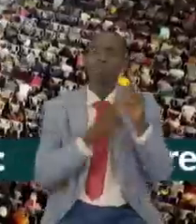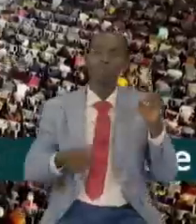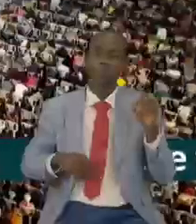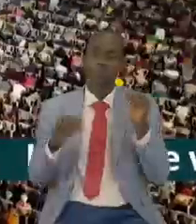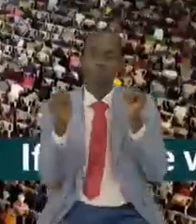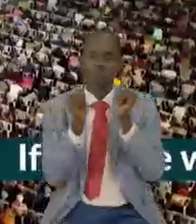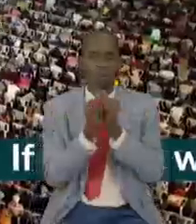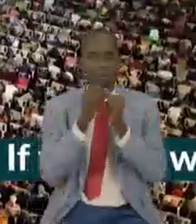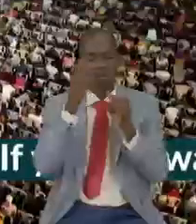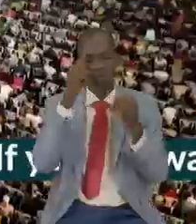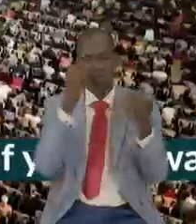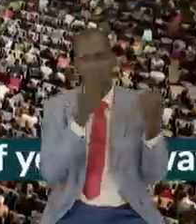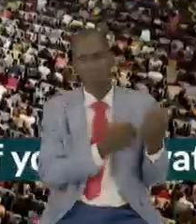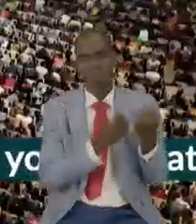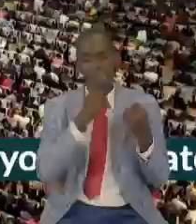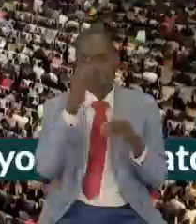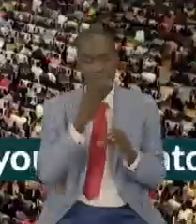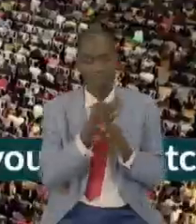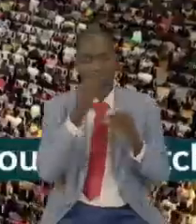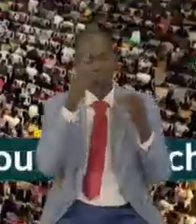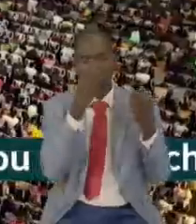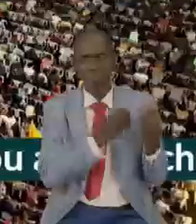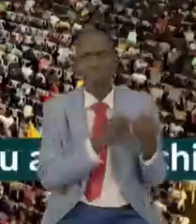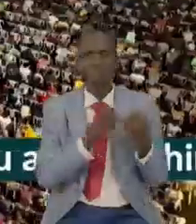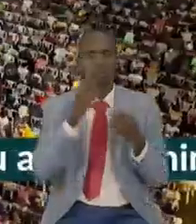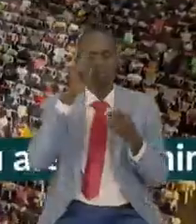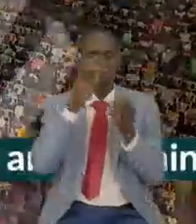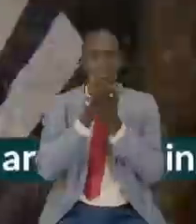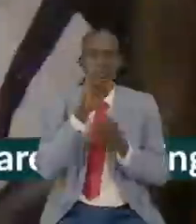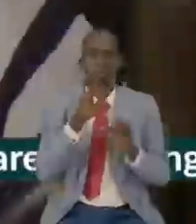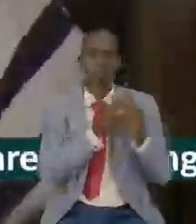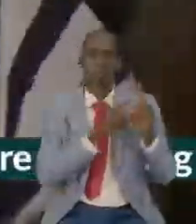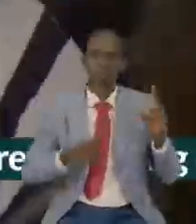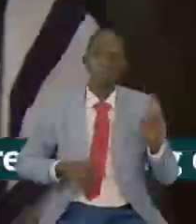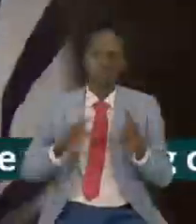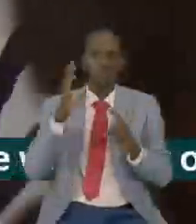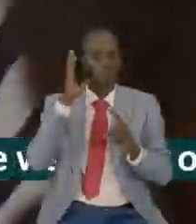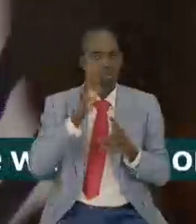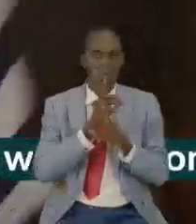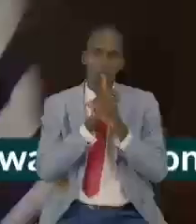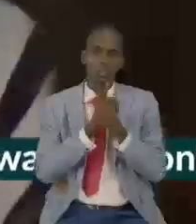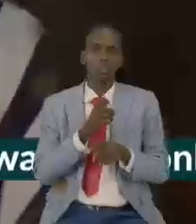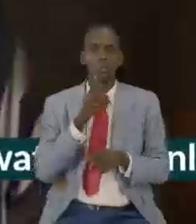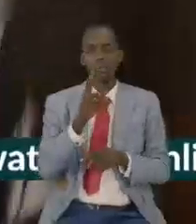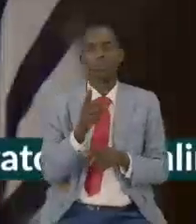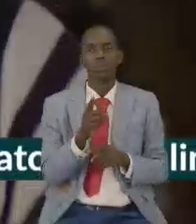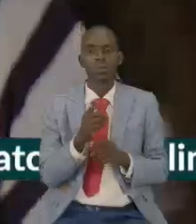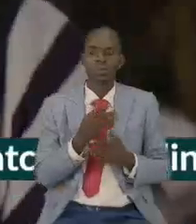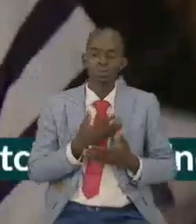to do next. But then there's a banquet on the 6th. Tomorrow, a luncheon here by 3